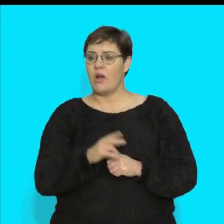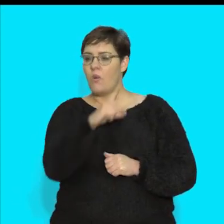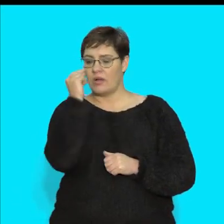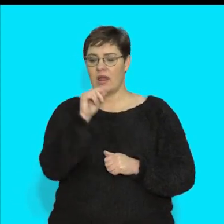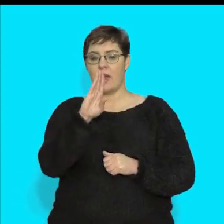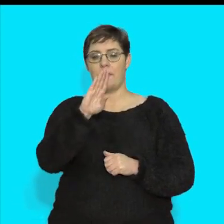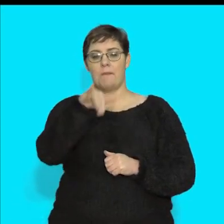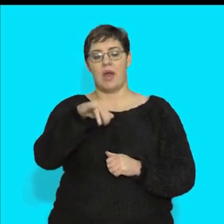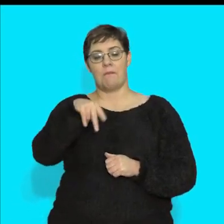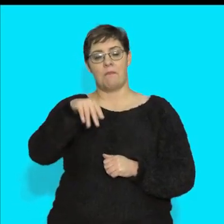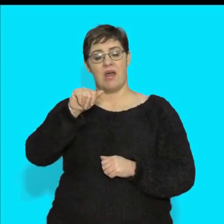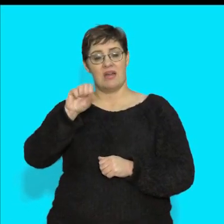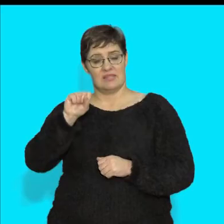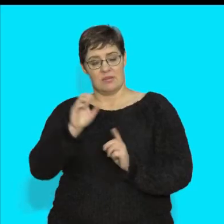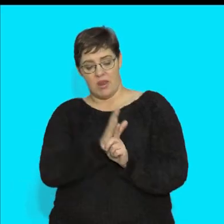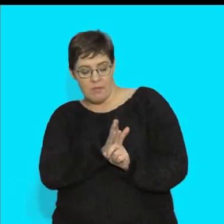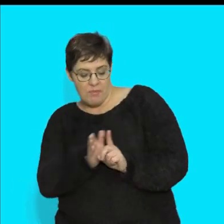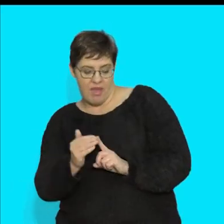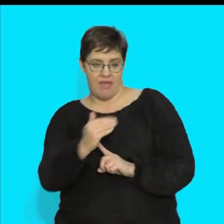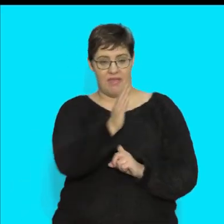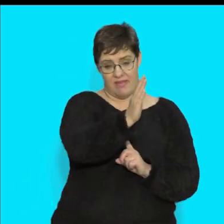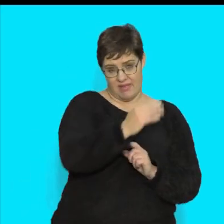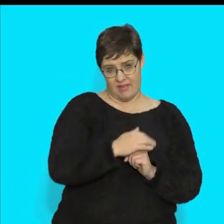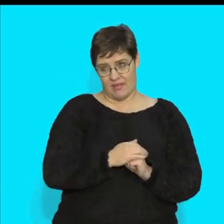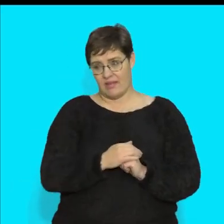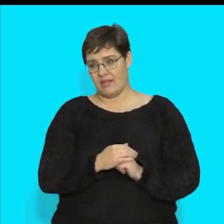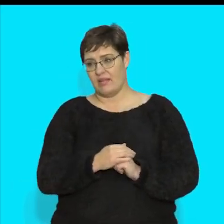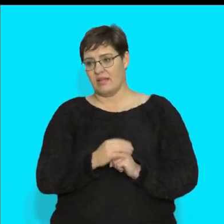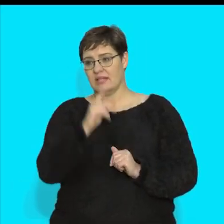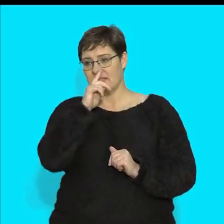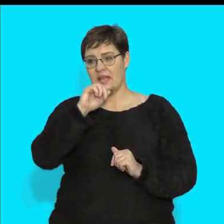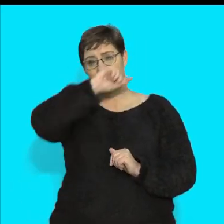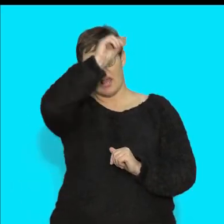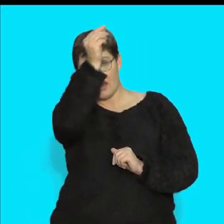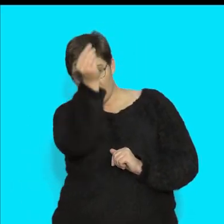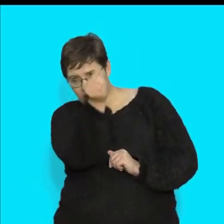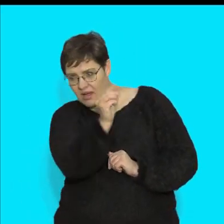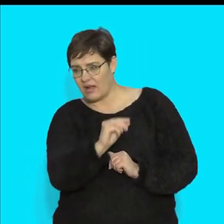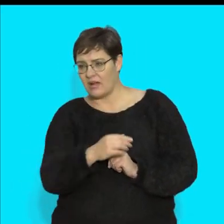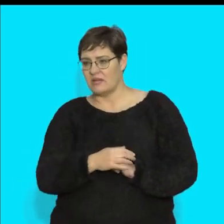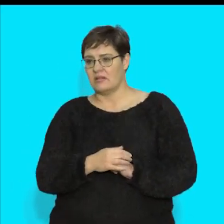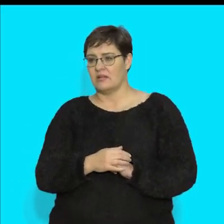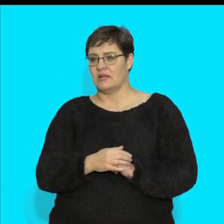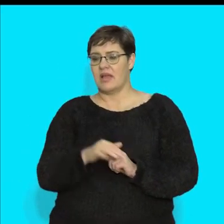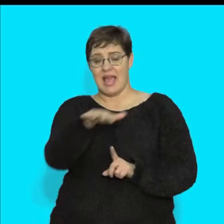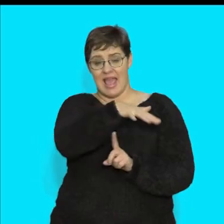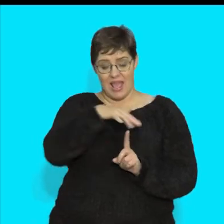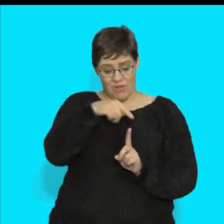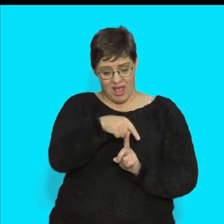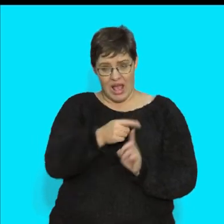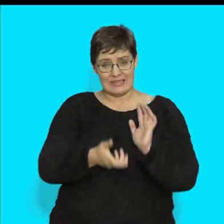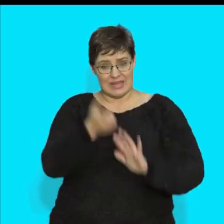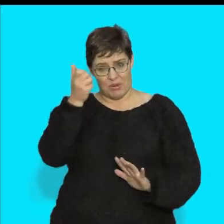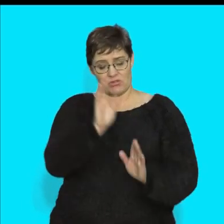of a bypass before, and simply it means is, look here, they've bypassed the area that